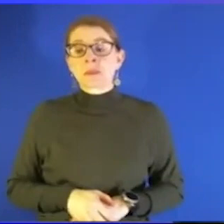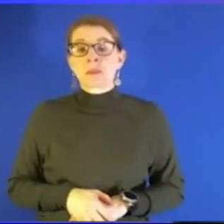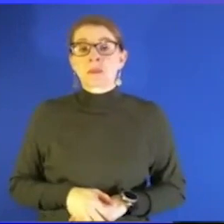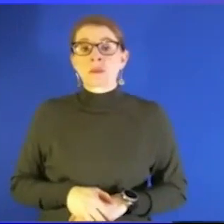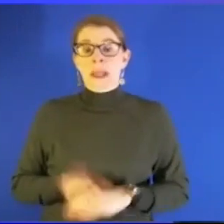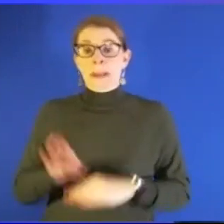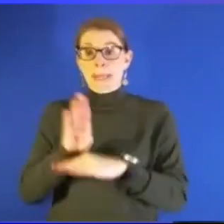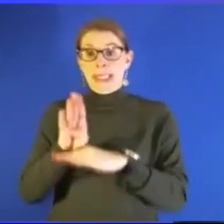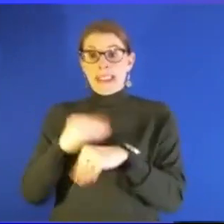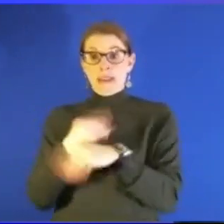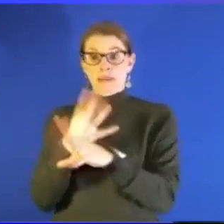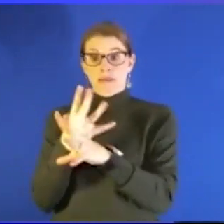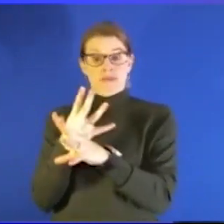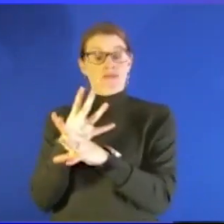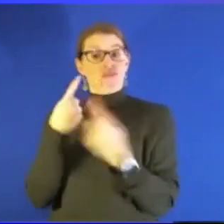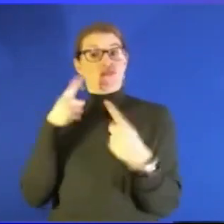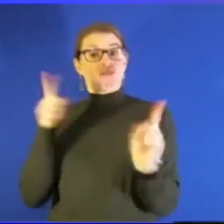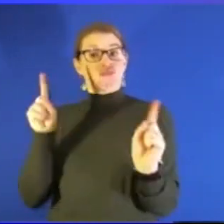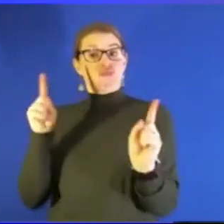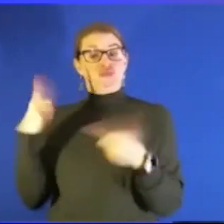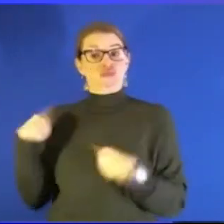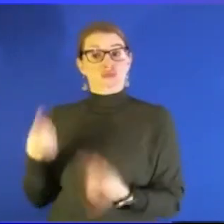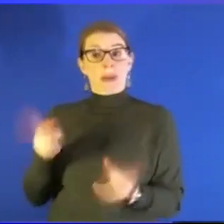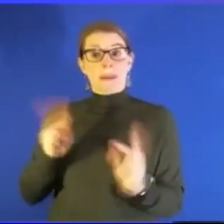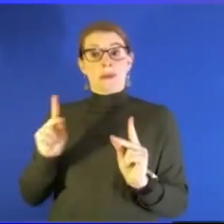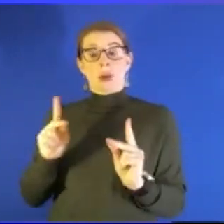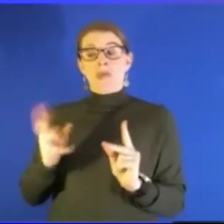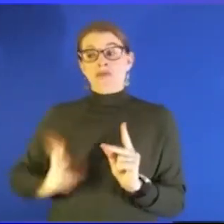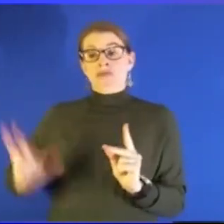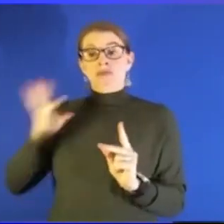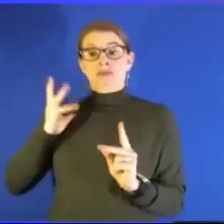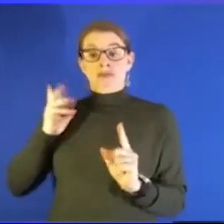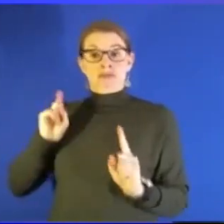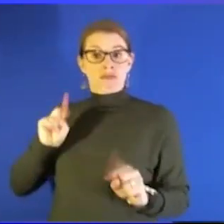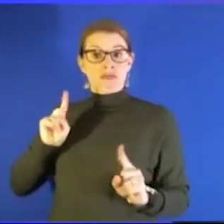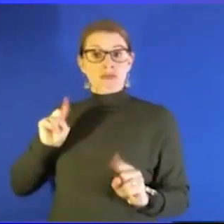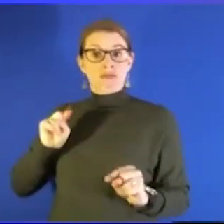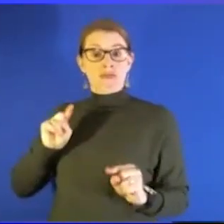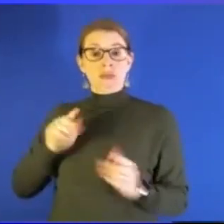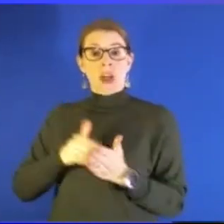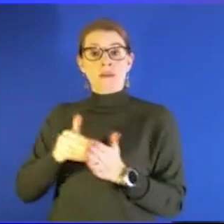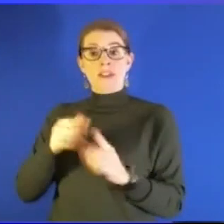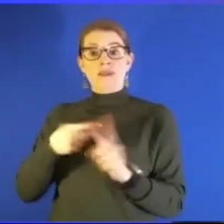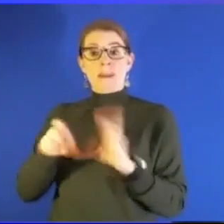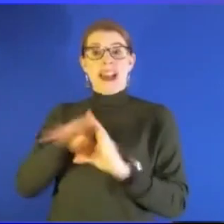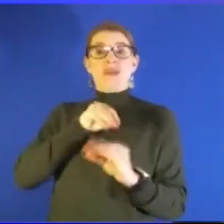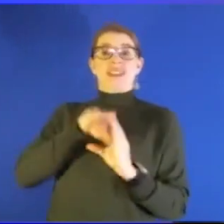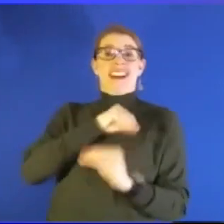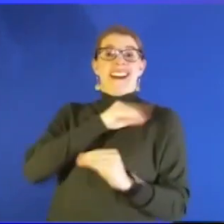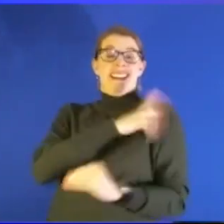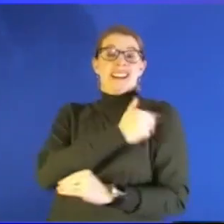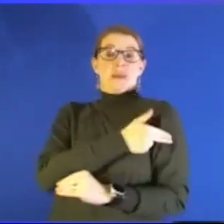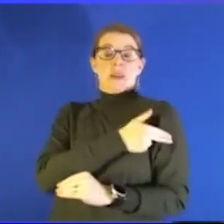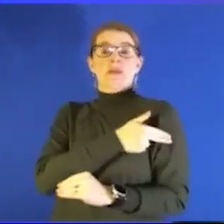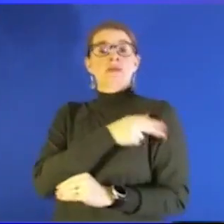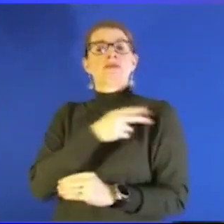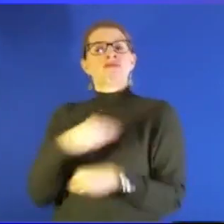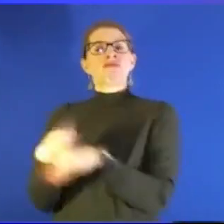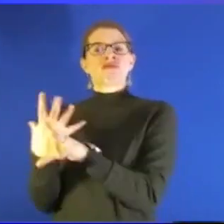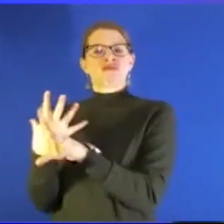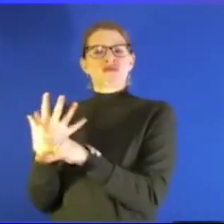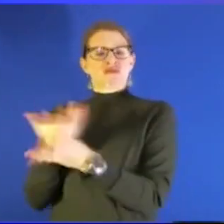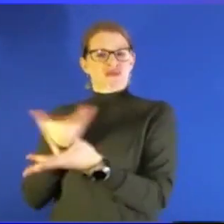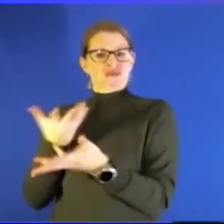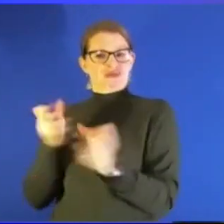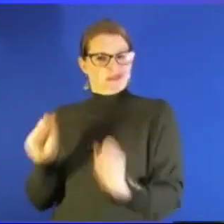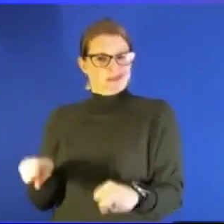working well. So people that used to come in a lot from the outside, we can transact business online.